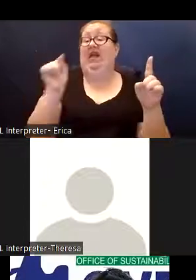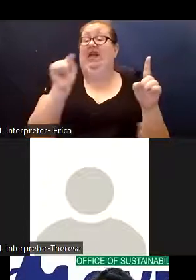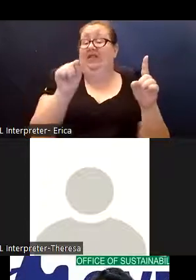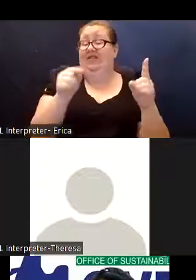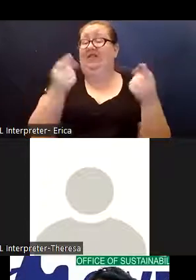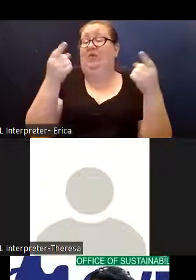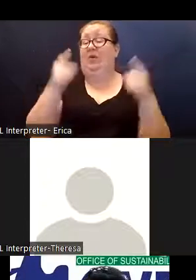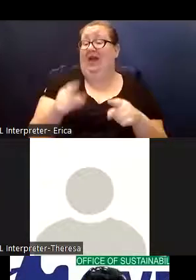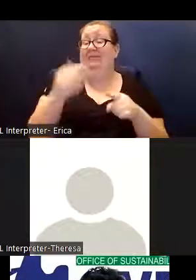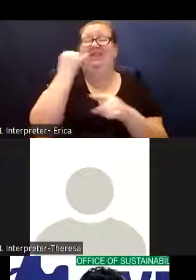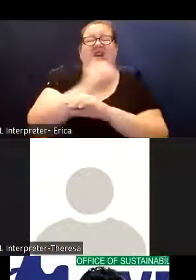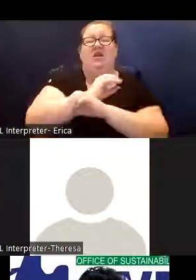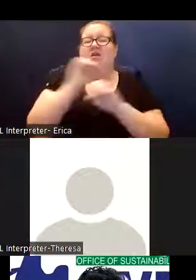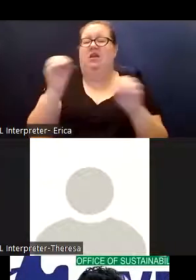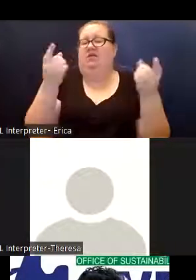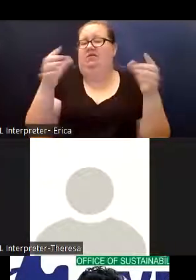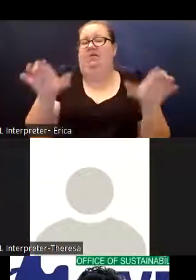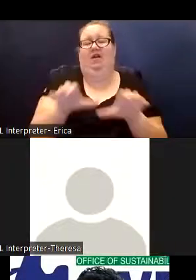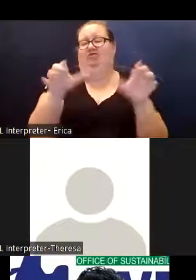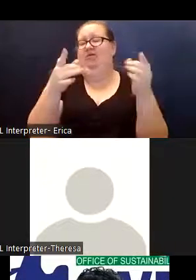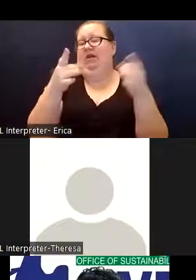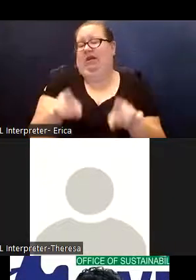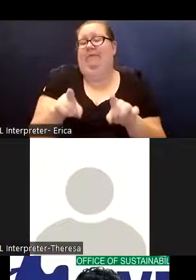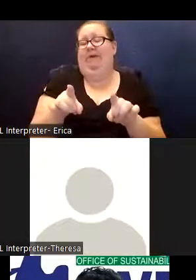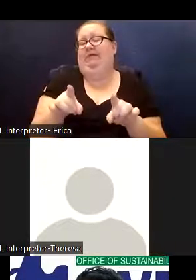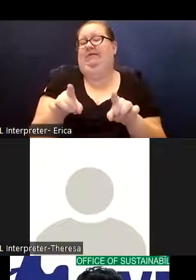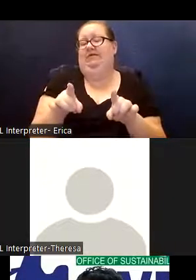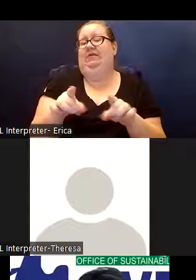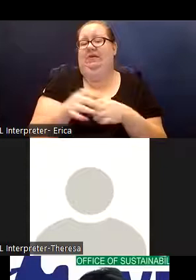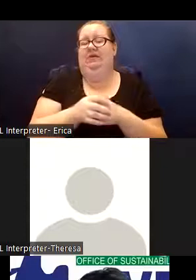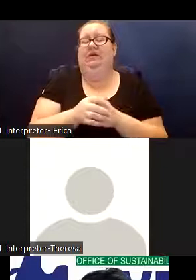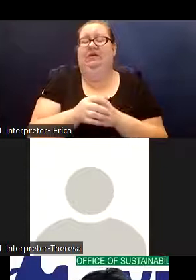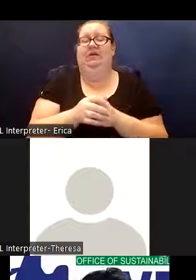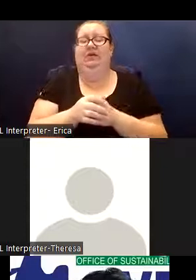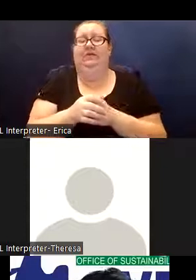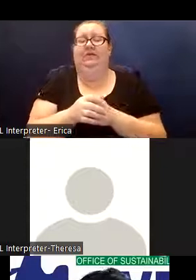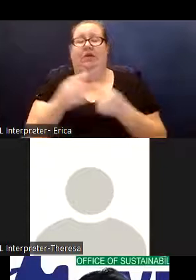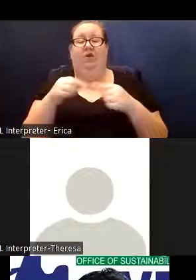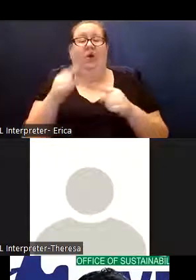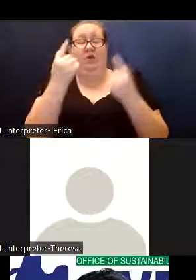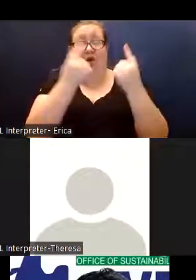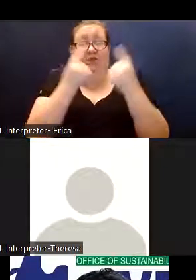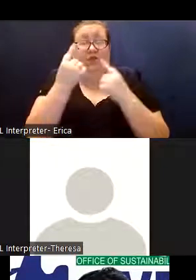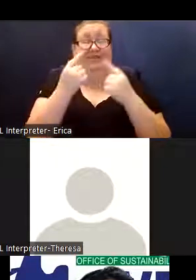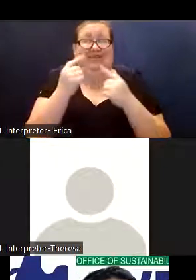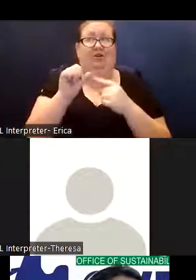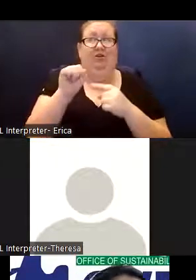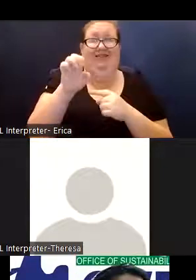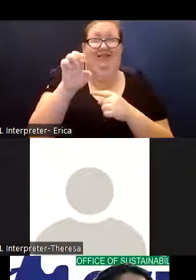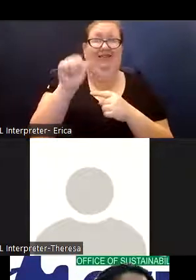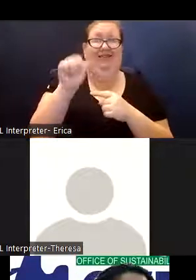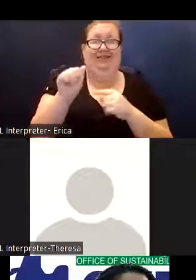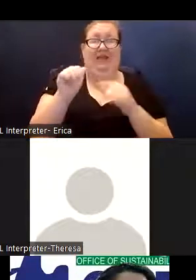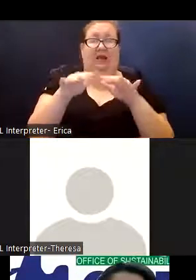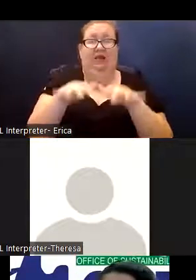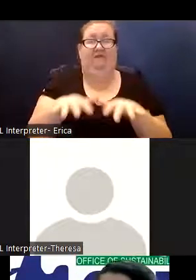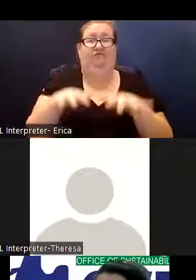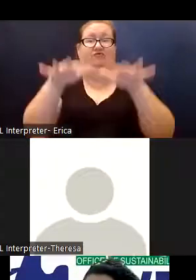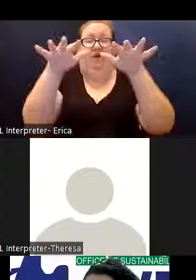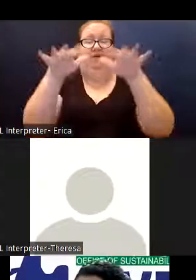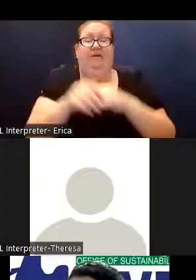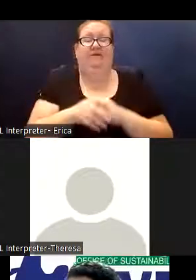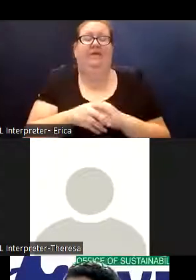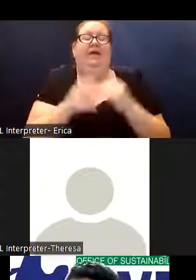take no action when we're also considering sea level rise. Now, what kinds